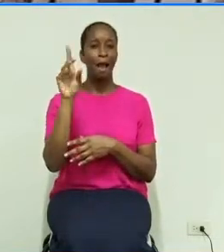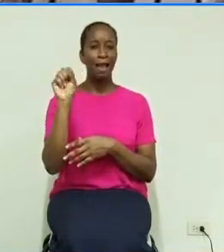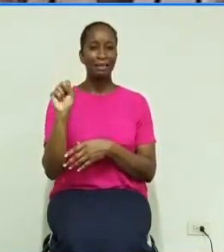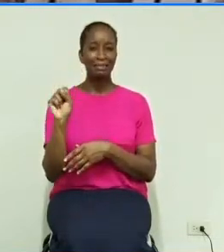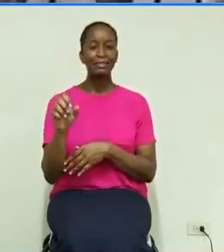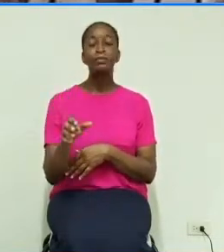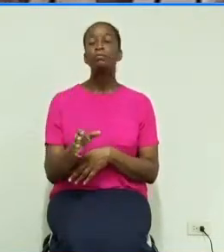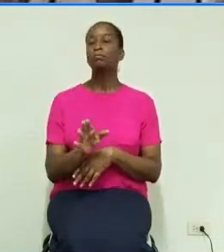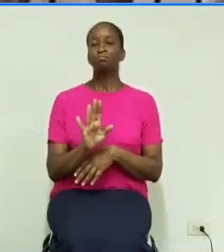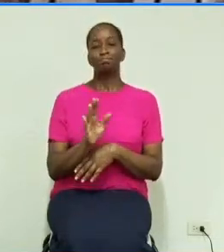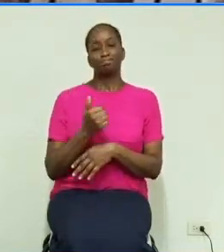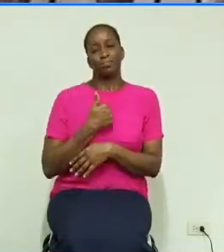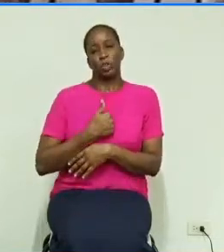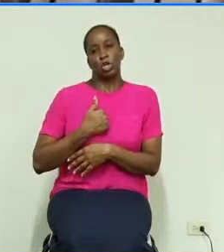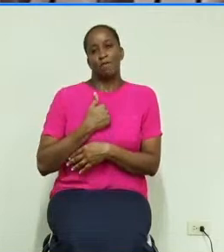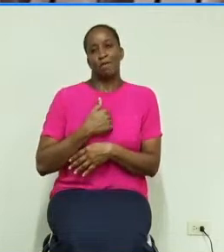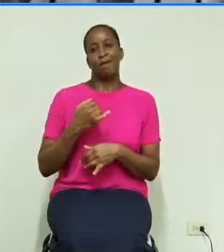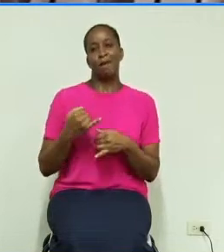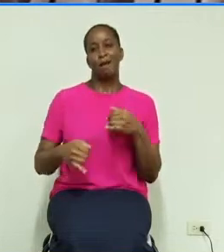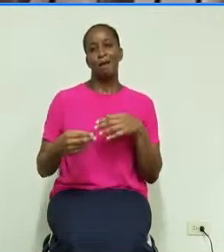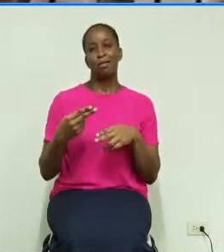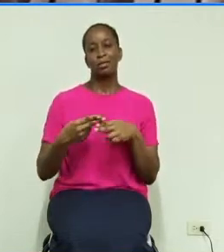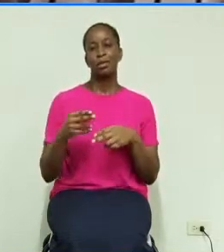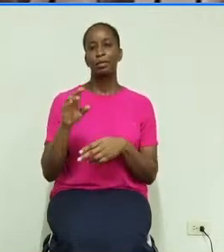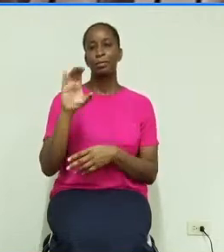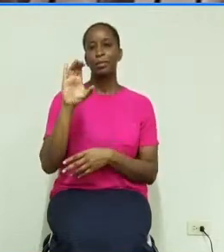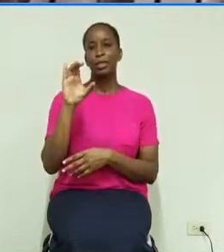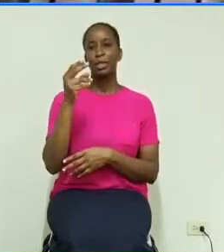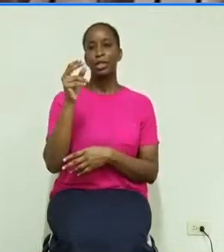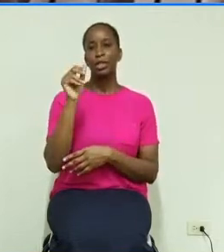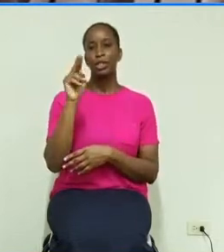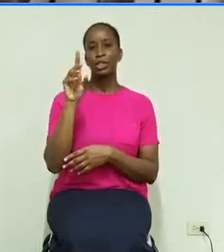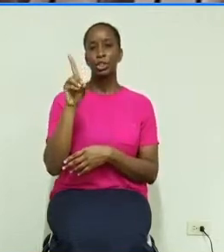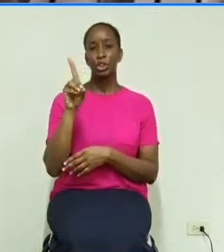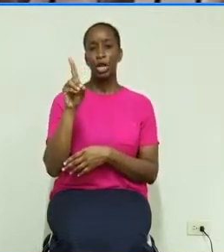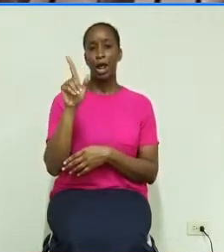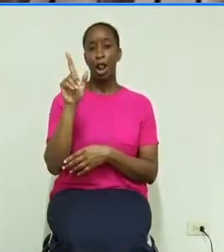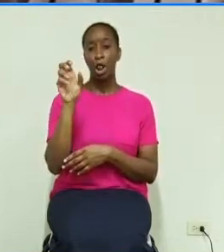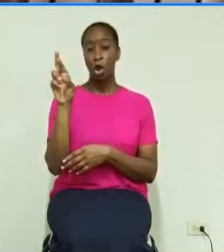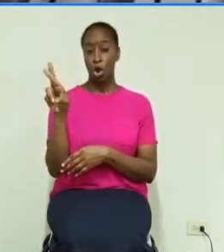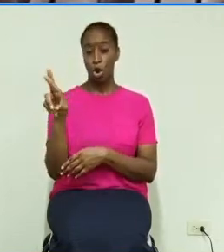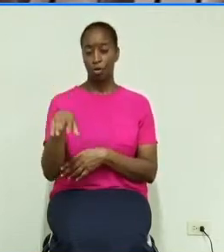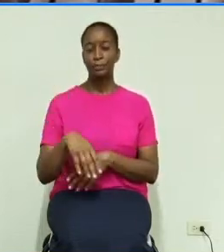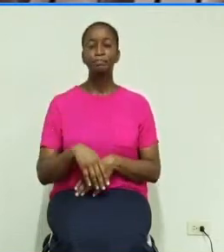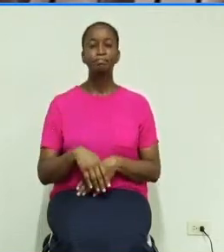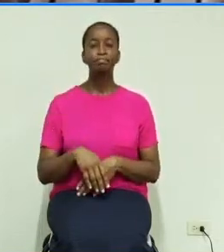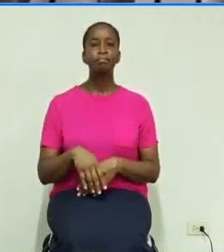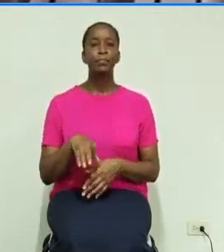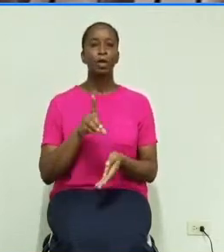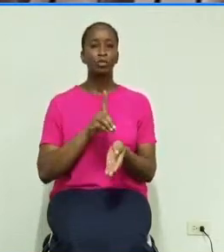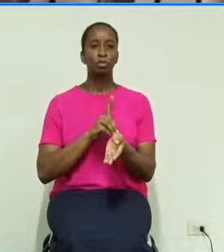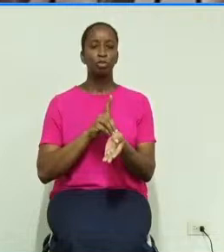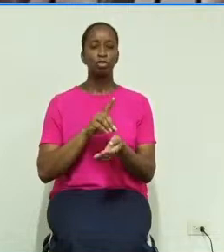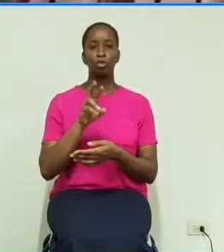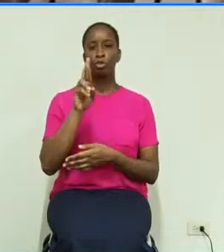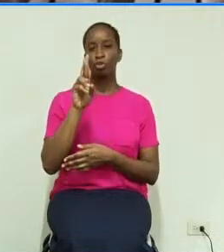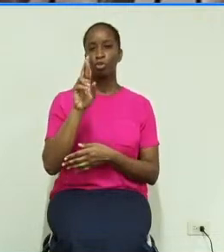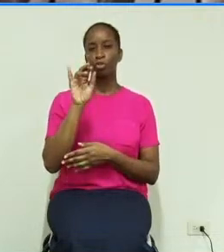William. Yes, I am. Dr. Richard Ishmael.